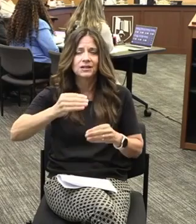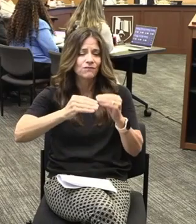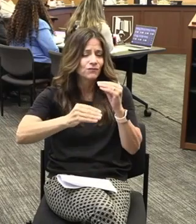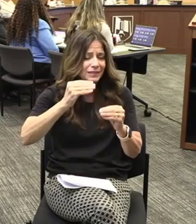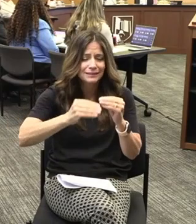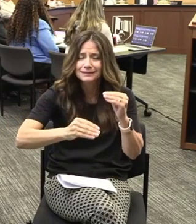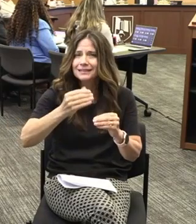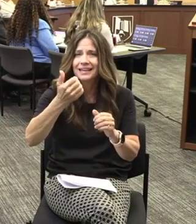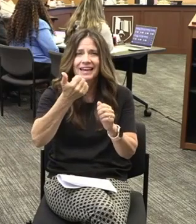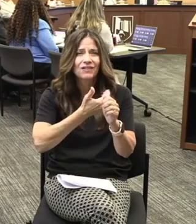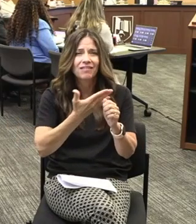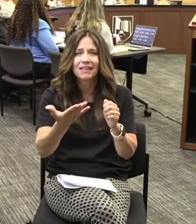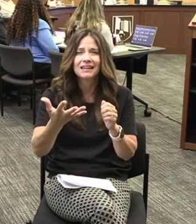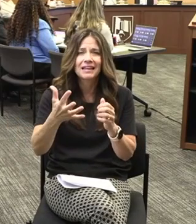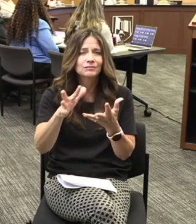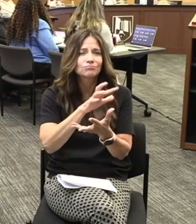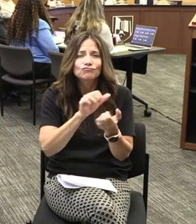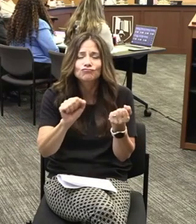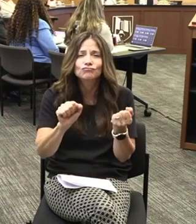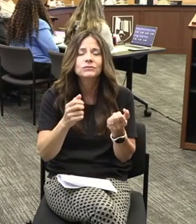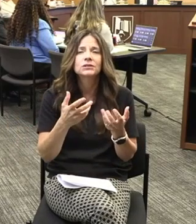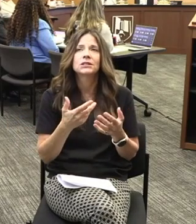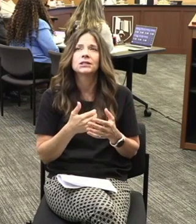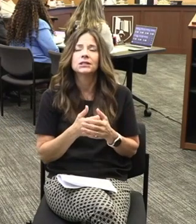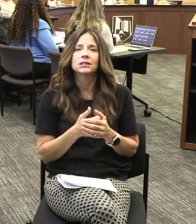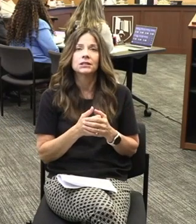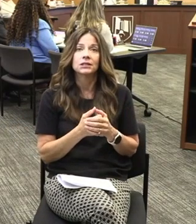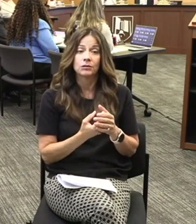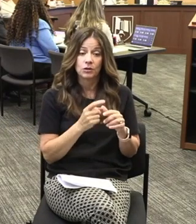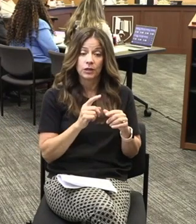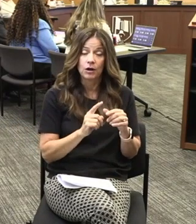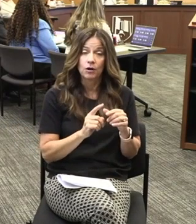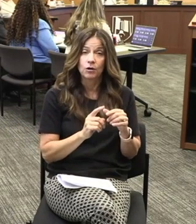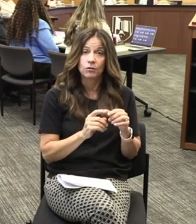the damaged tiles. Oh my God. They're planting,